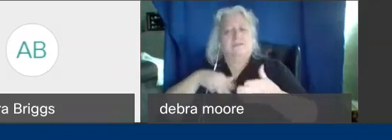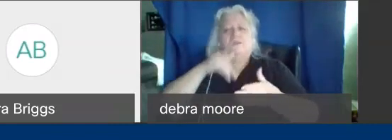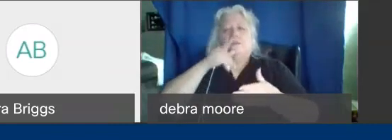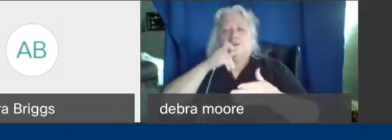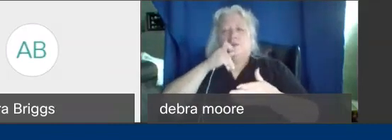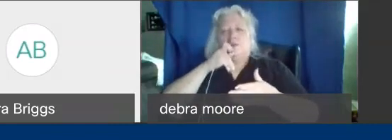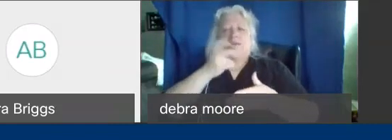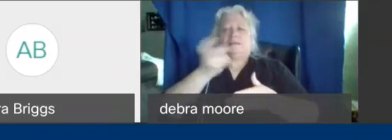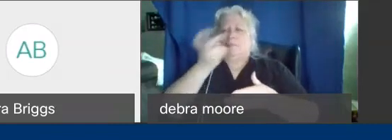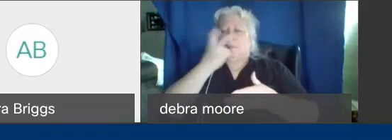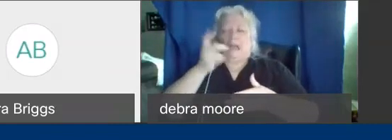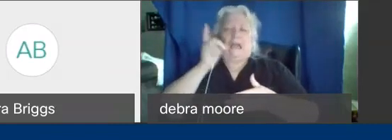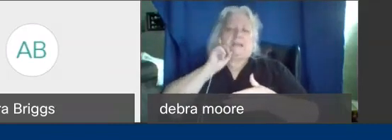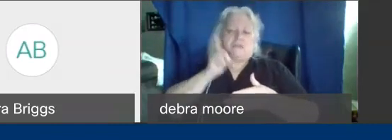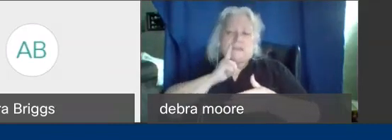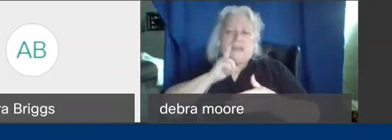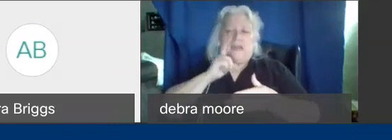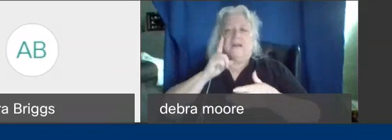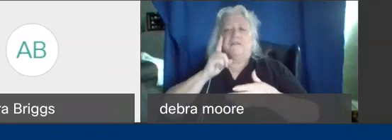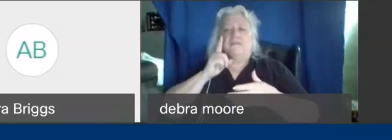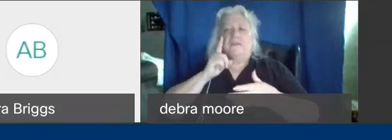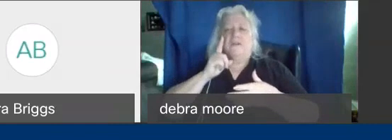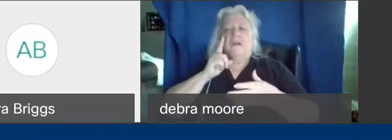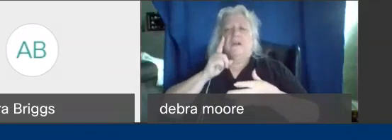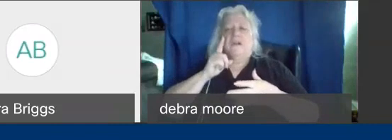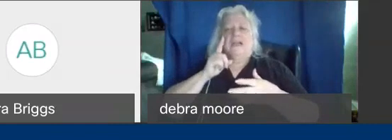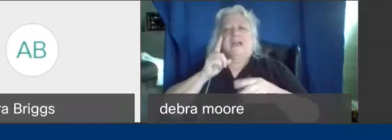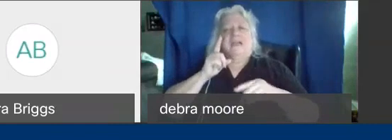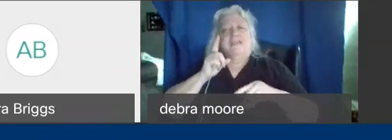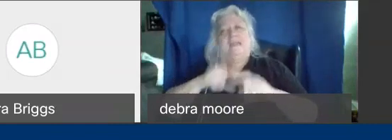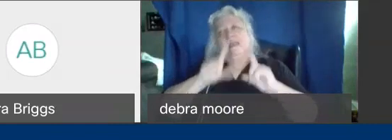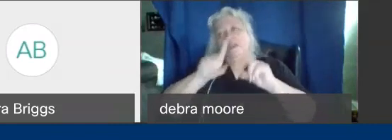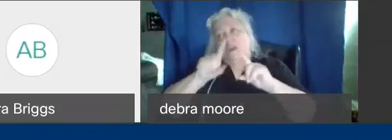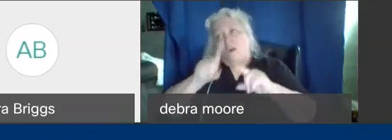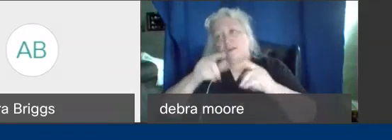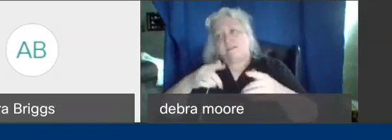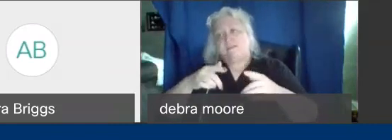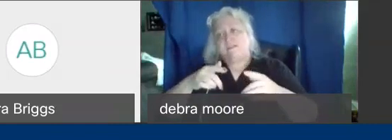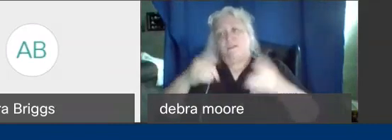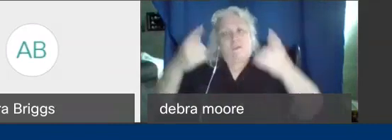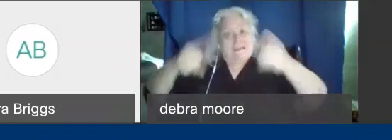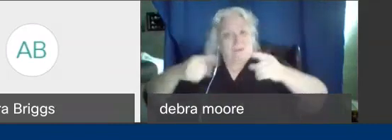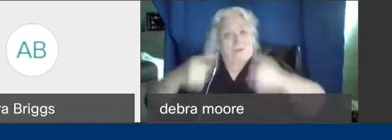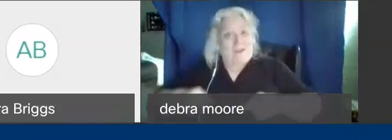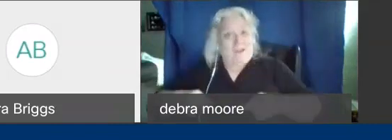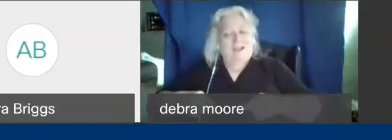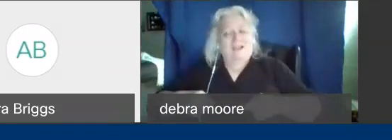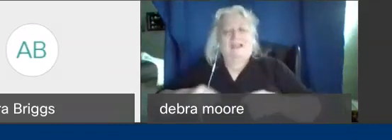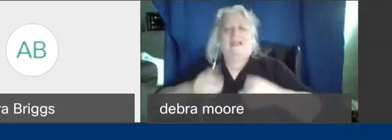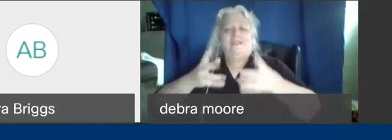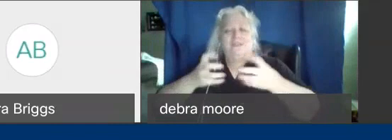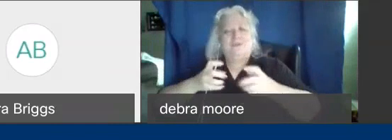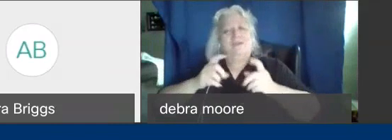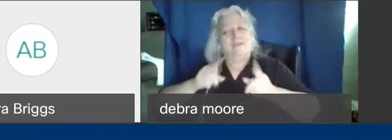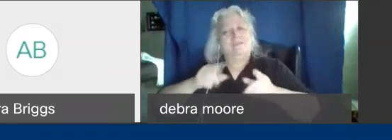or mobily impaired, and it's going to be an issue for them to attend your event, and you want to be able to give them the same opportunity